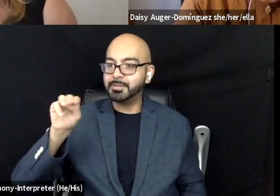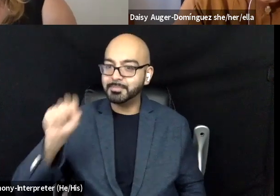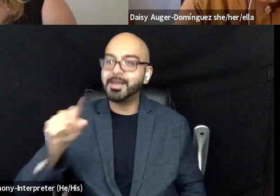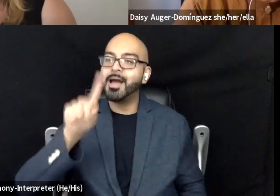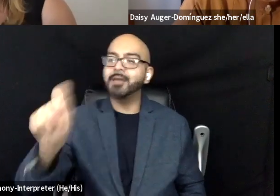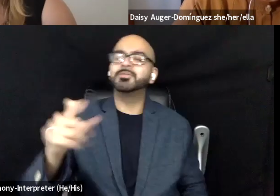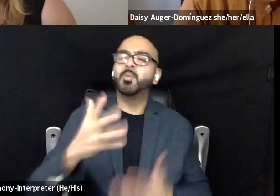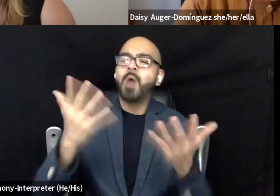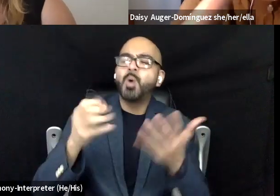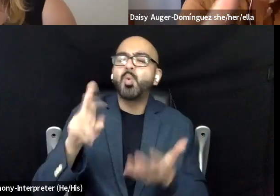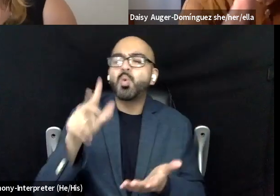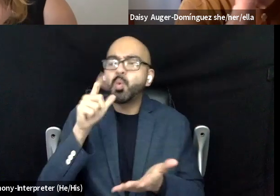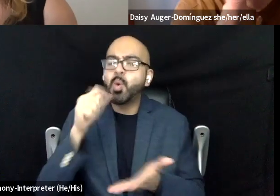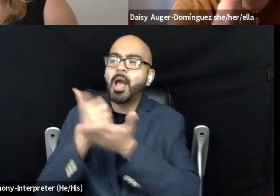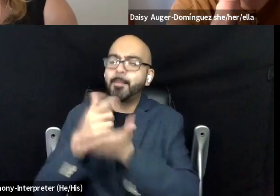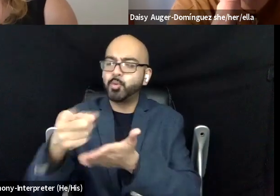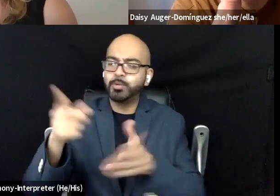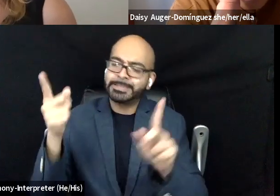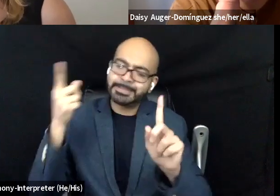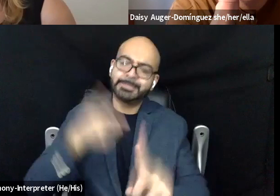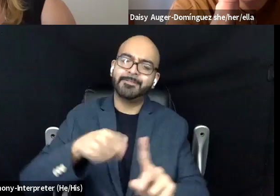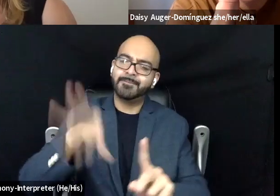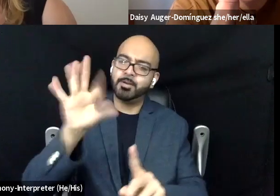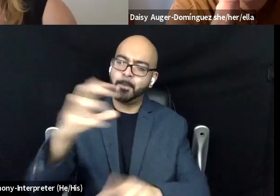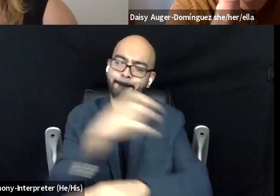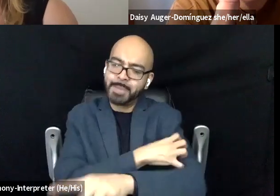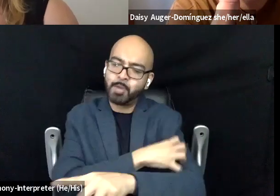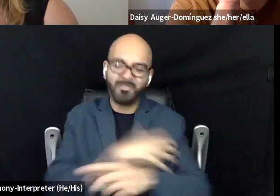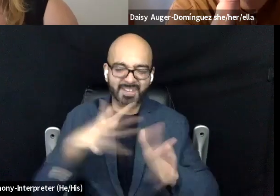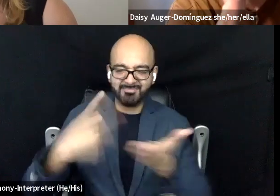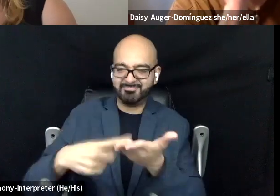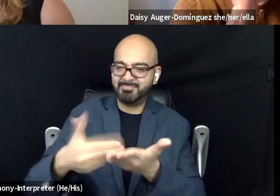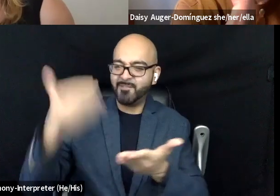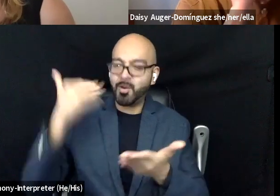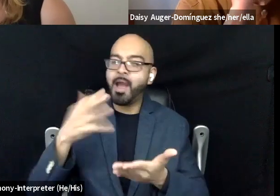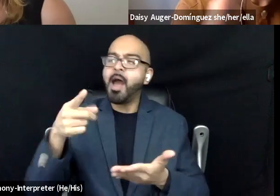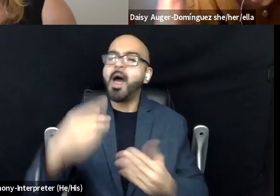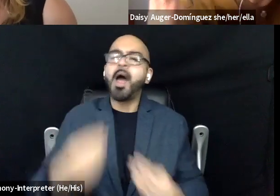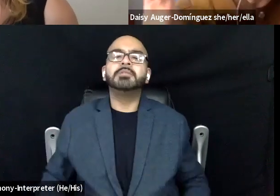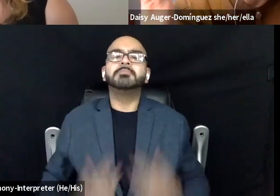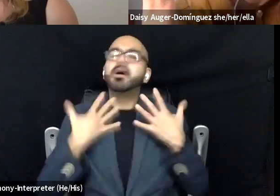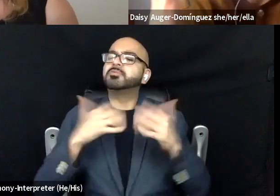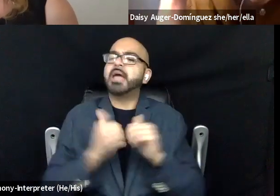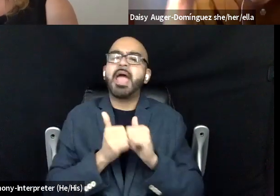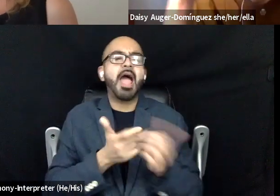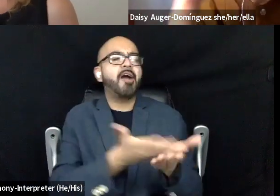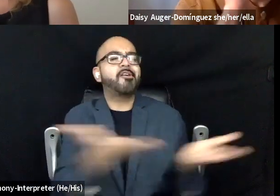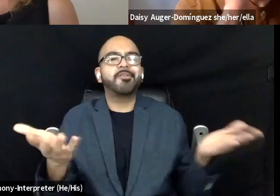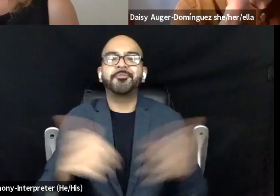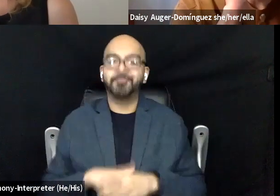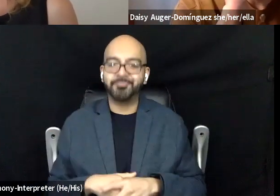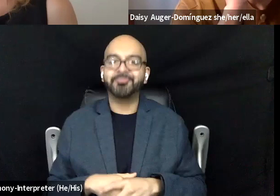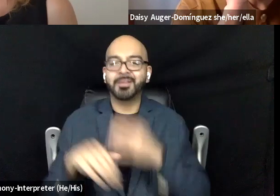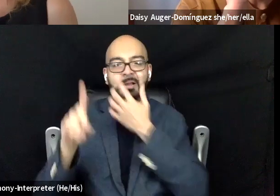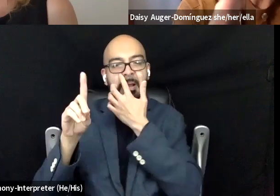truth? We talked a little bit about that earlier. And where do you find inspiration? So I talked about